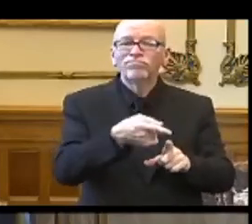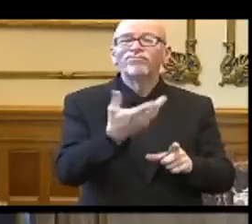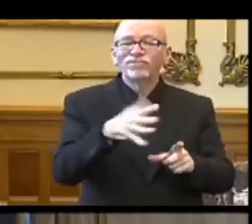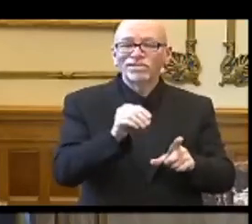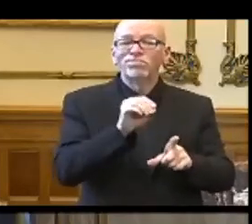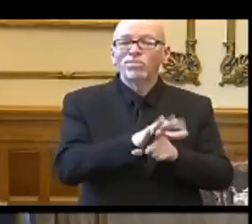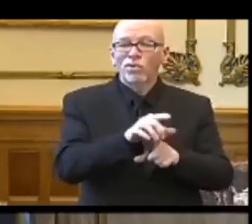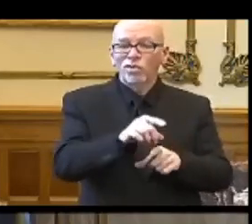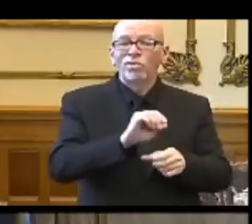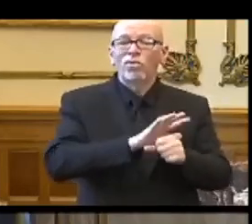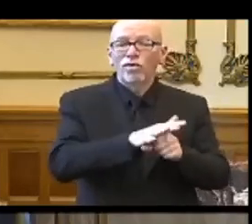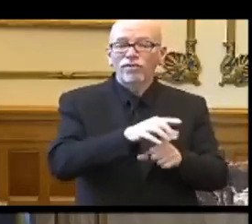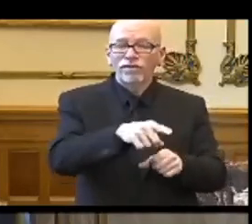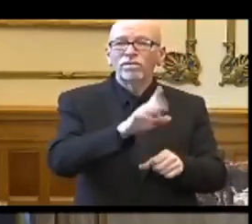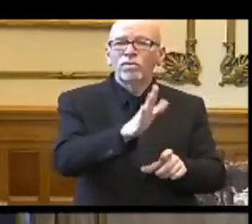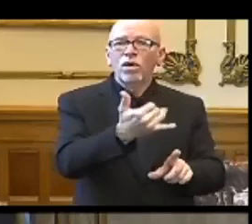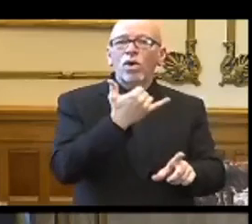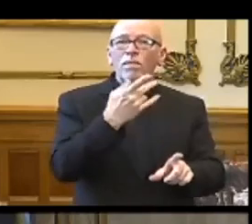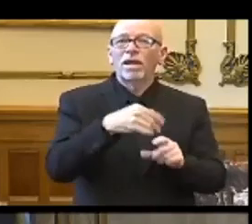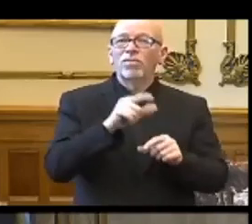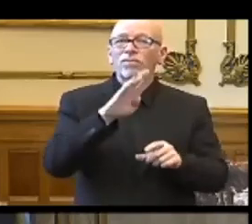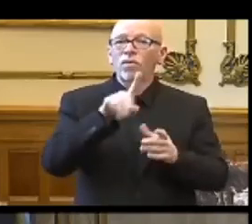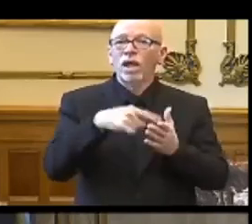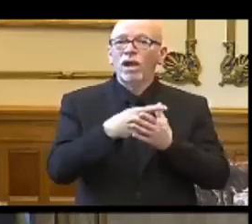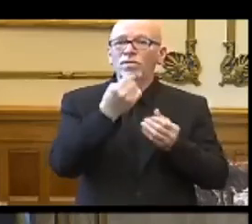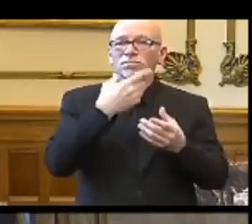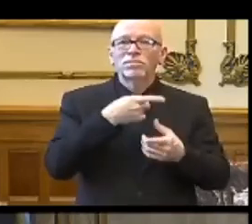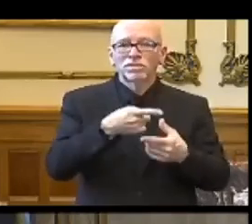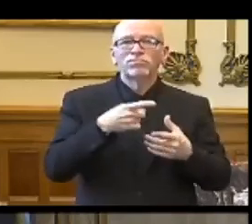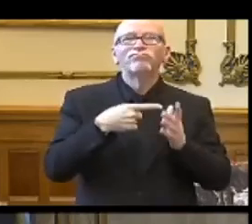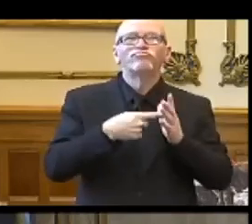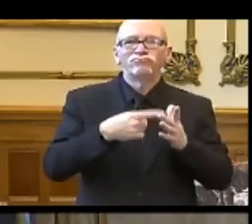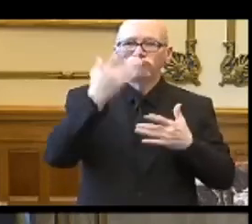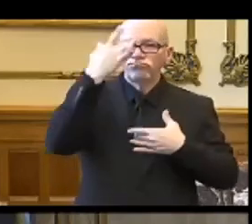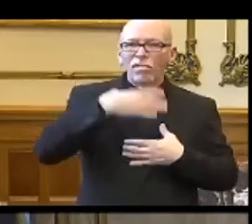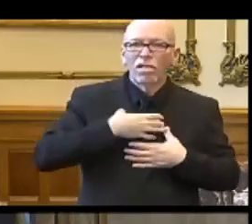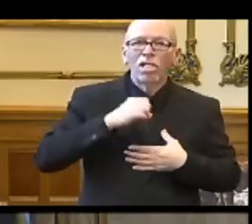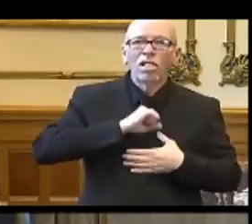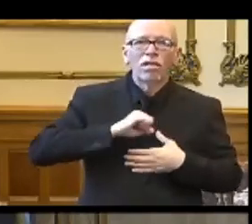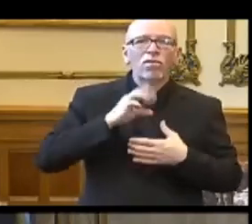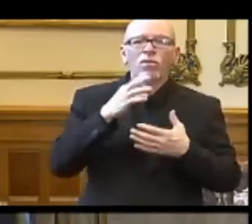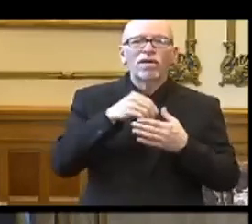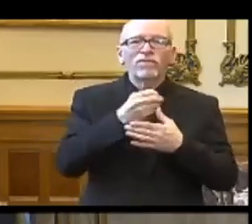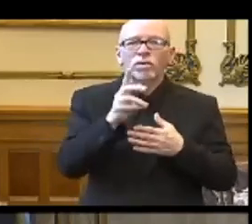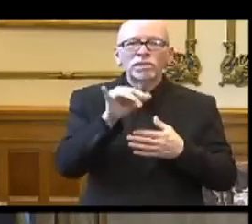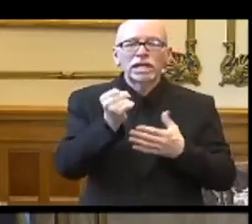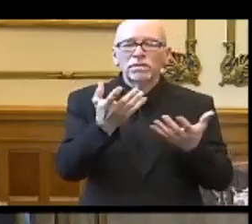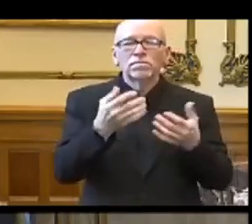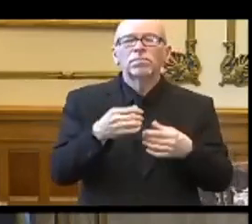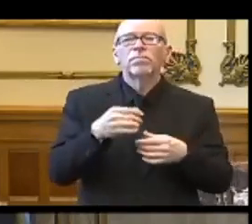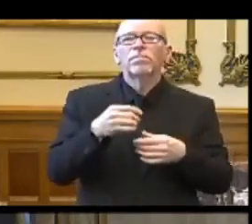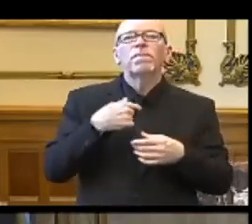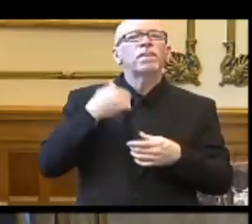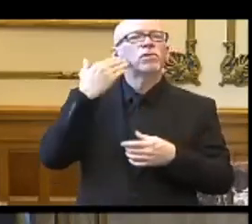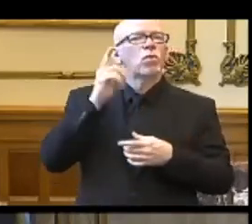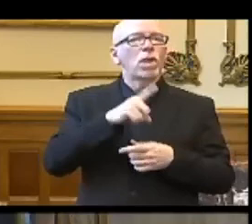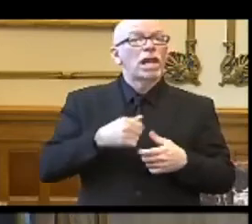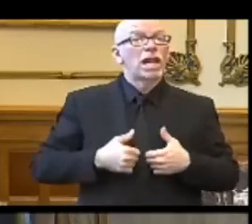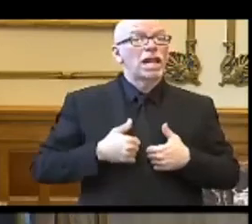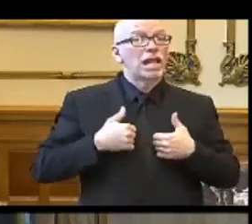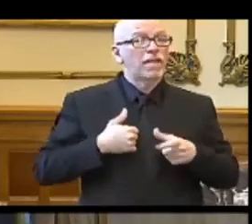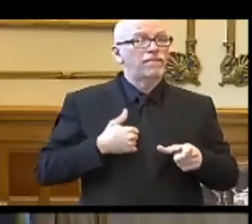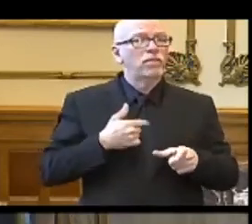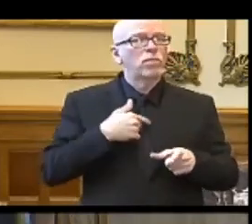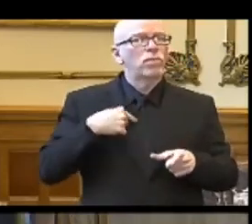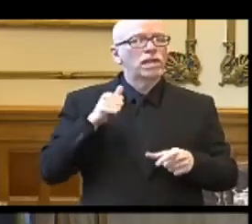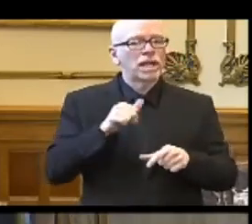to COVID-19 and they call back in 24 hours and say they're symptomatic or in a few days, we will know based on where they live where we